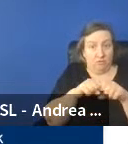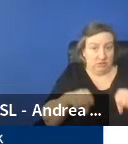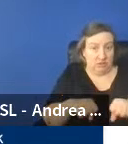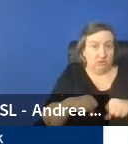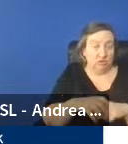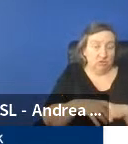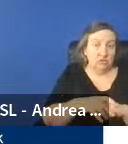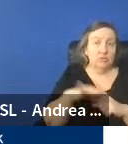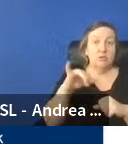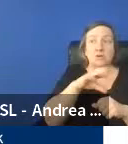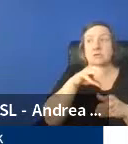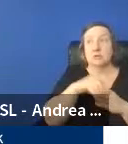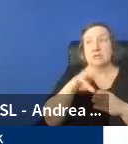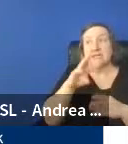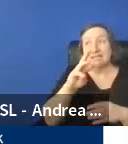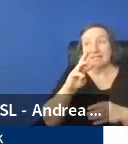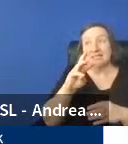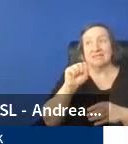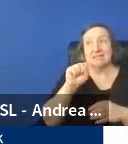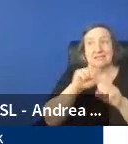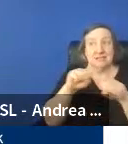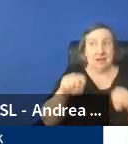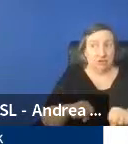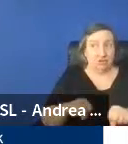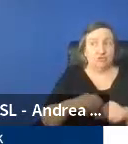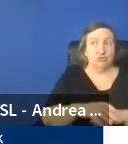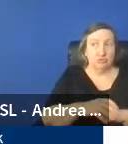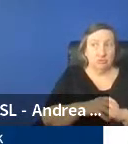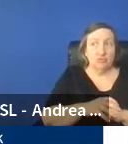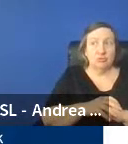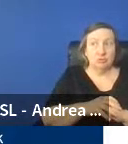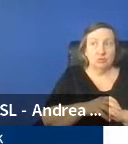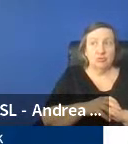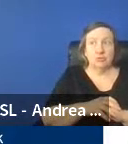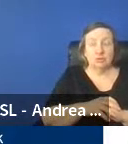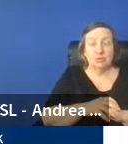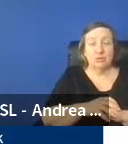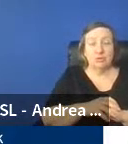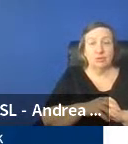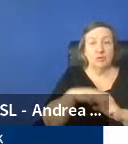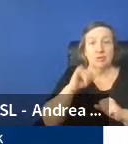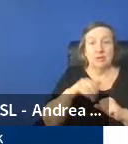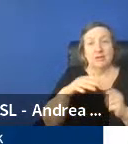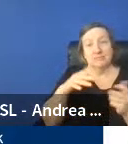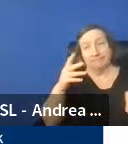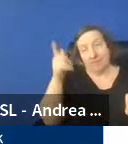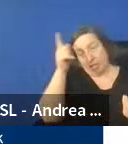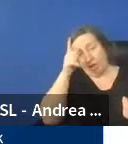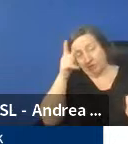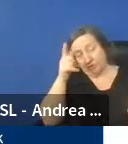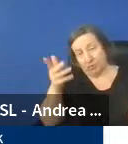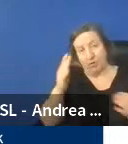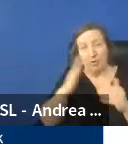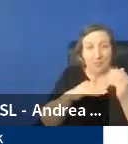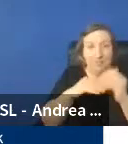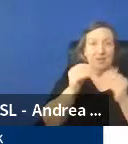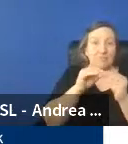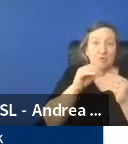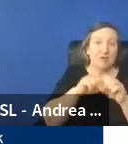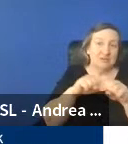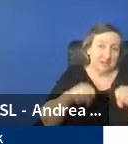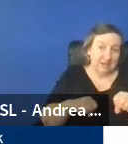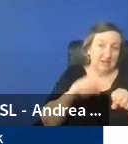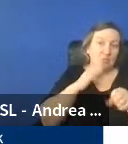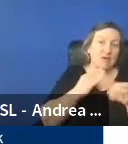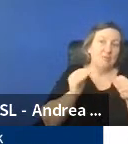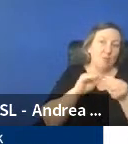They also include 6 stations. And that's kind of logical. You build more stations, you're gonna have